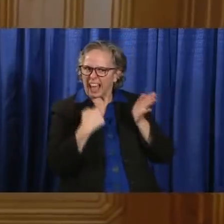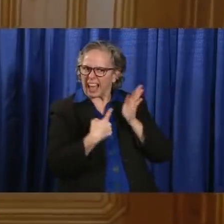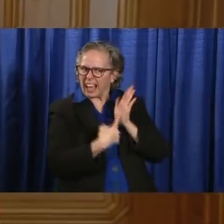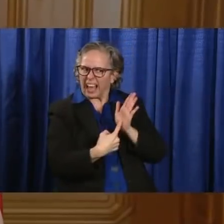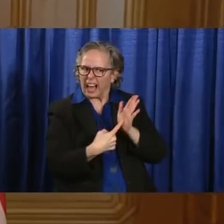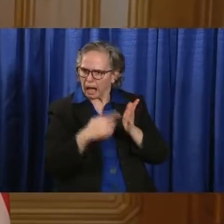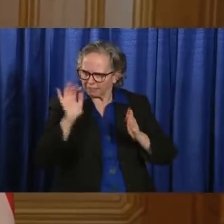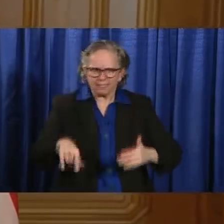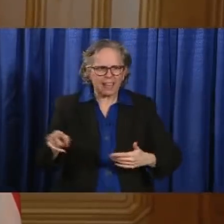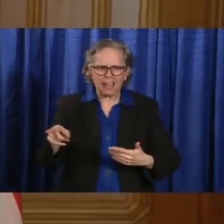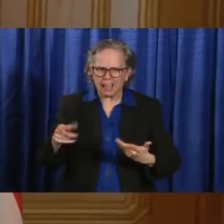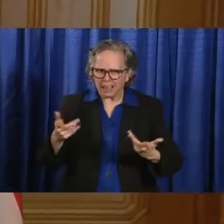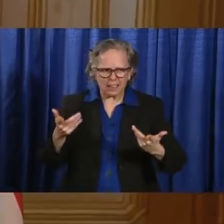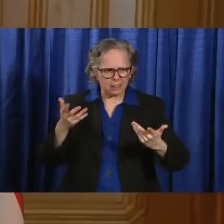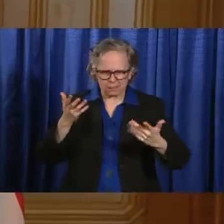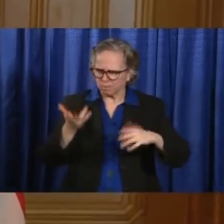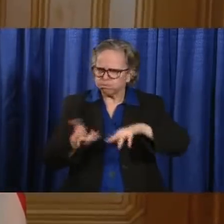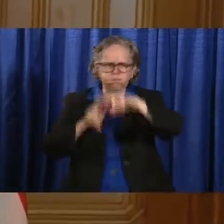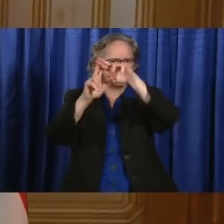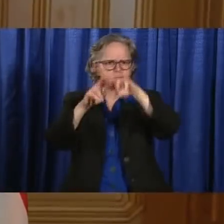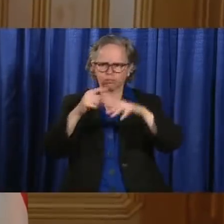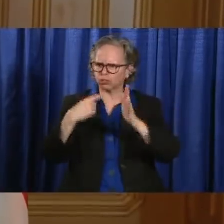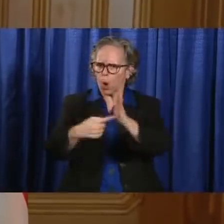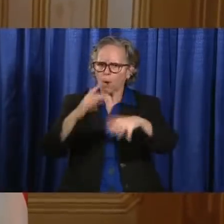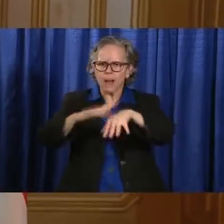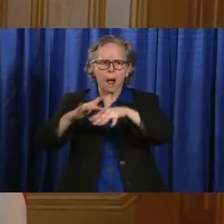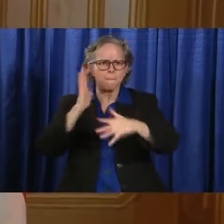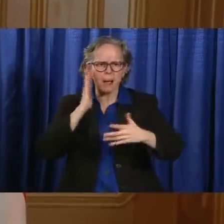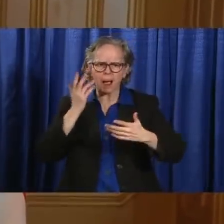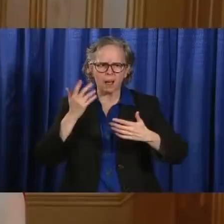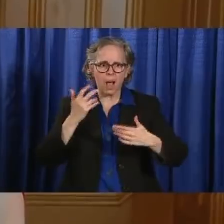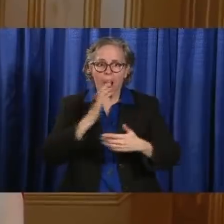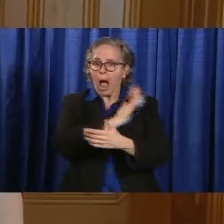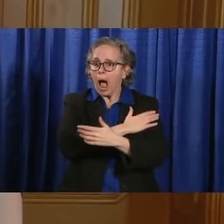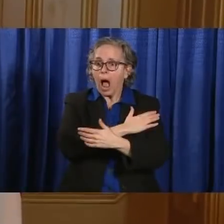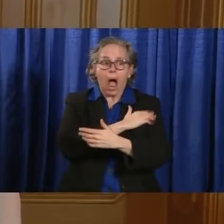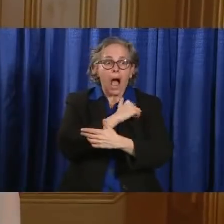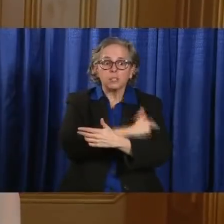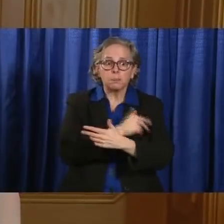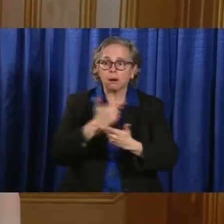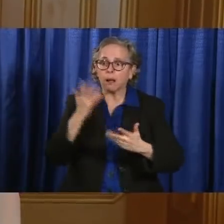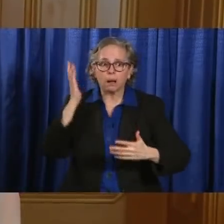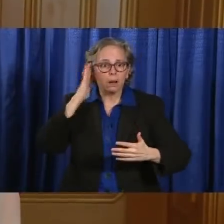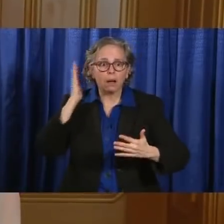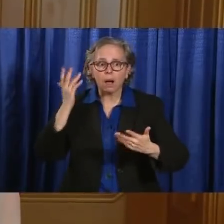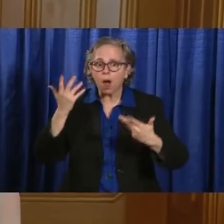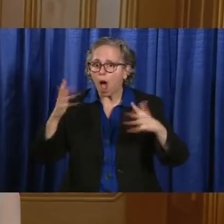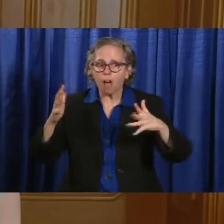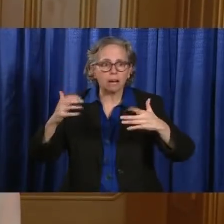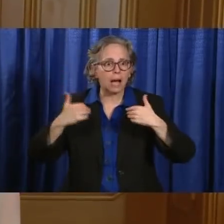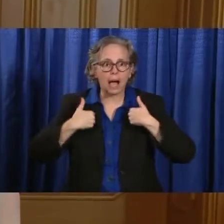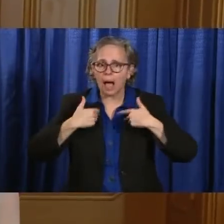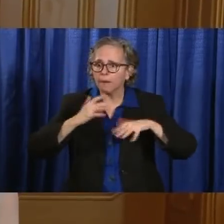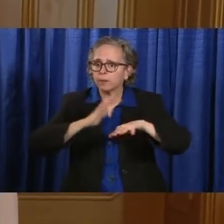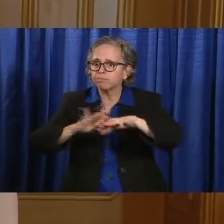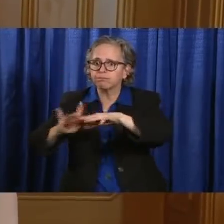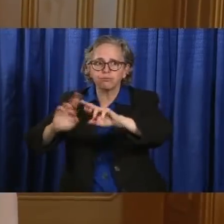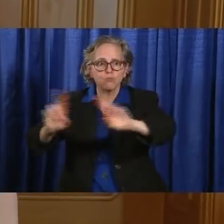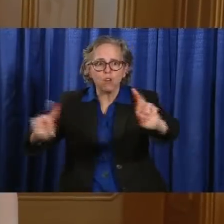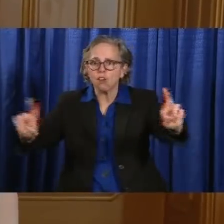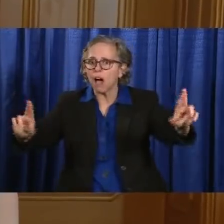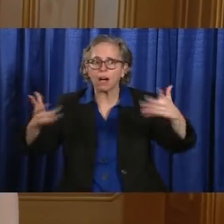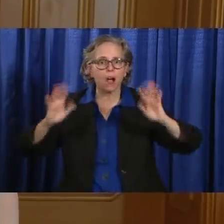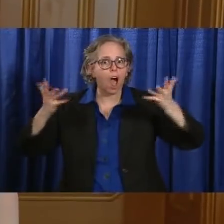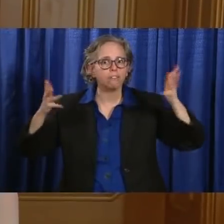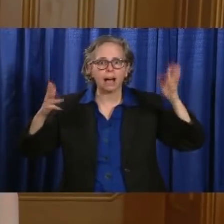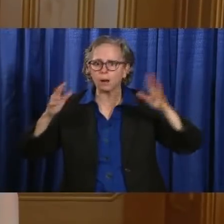the increase that hospitals by themselves have been able to obtain internally. So those two things